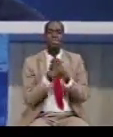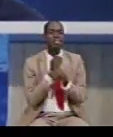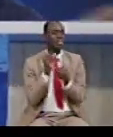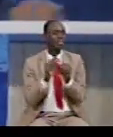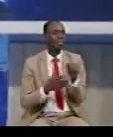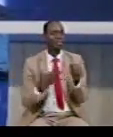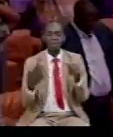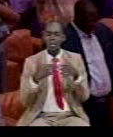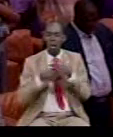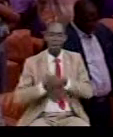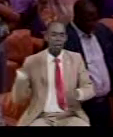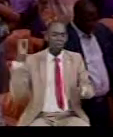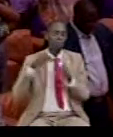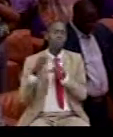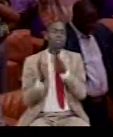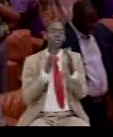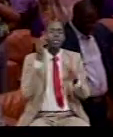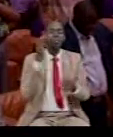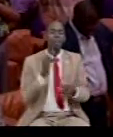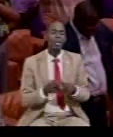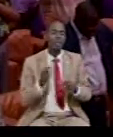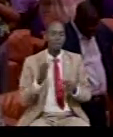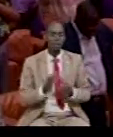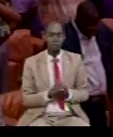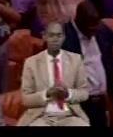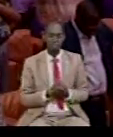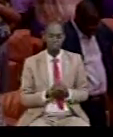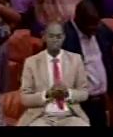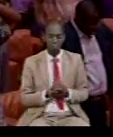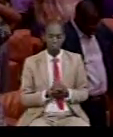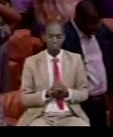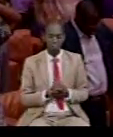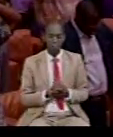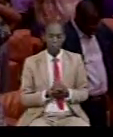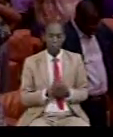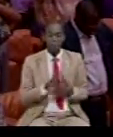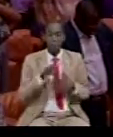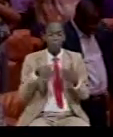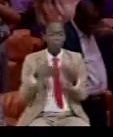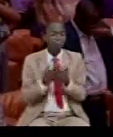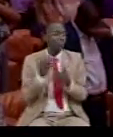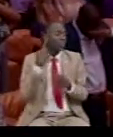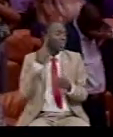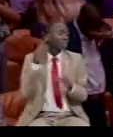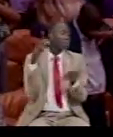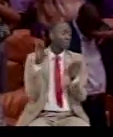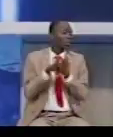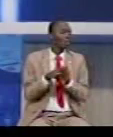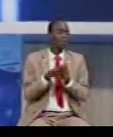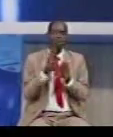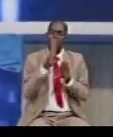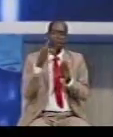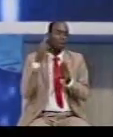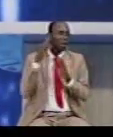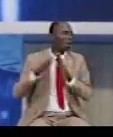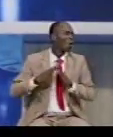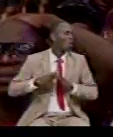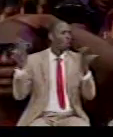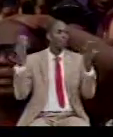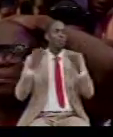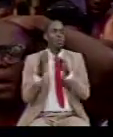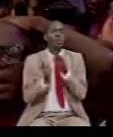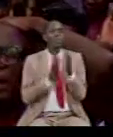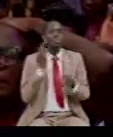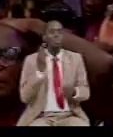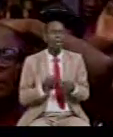away in Jesus' name. Those deaf ears be opened in